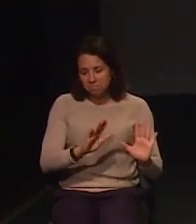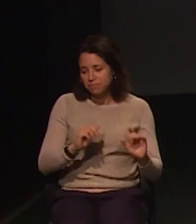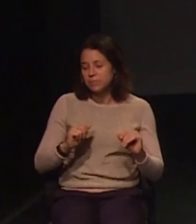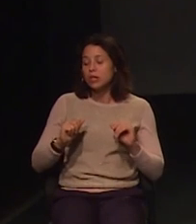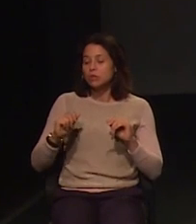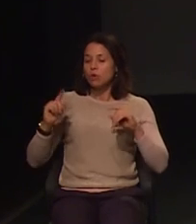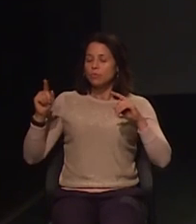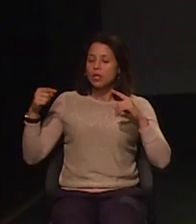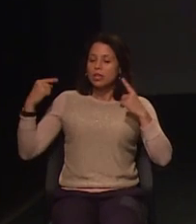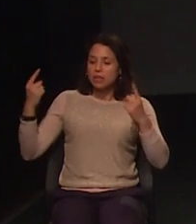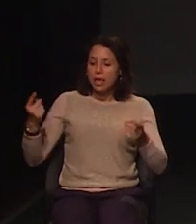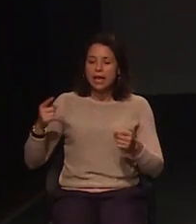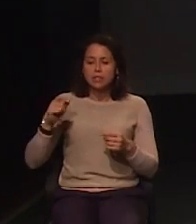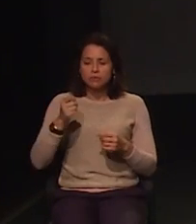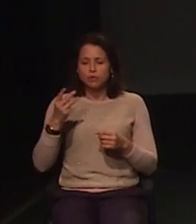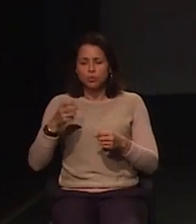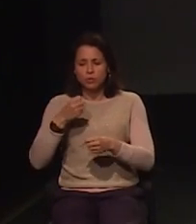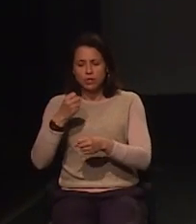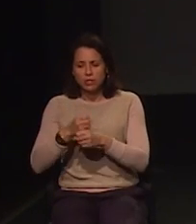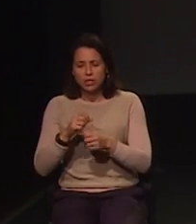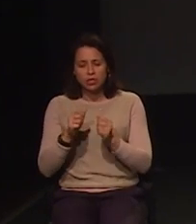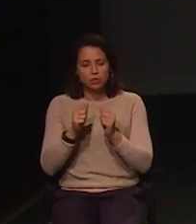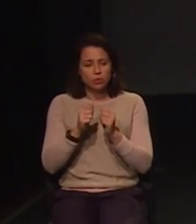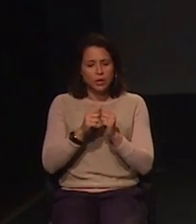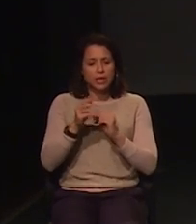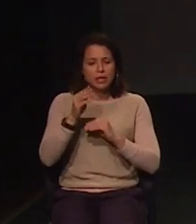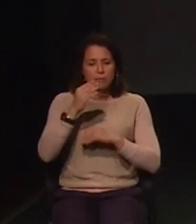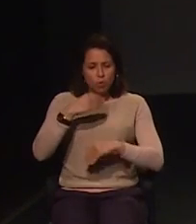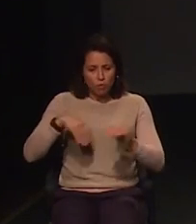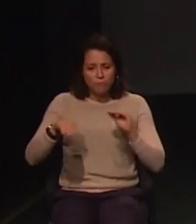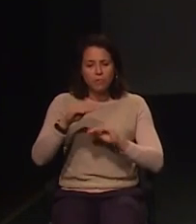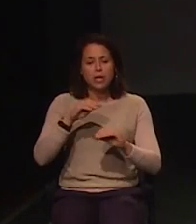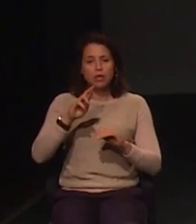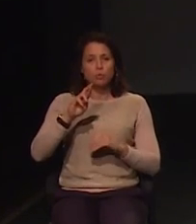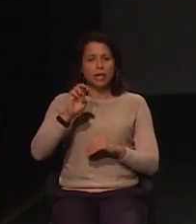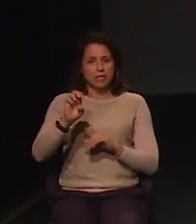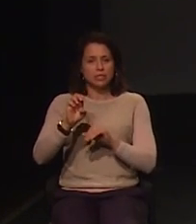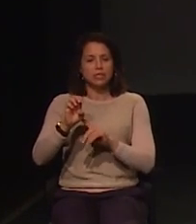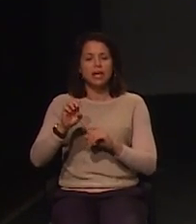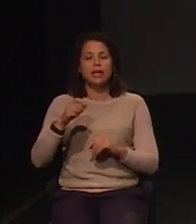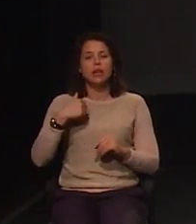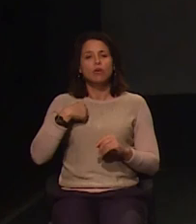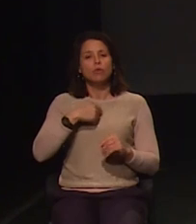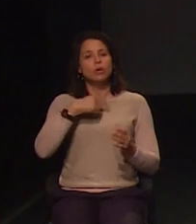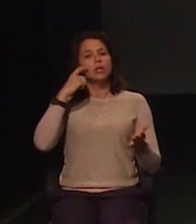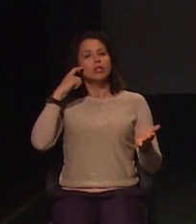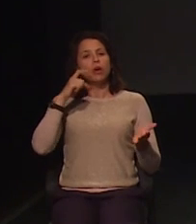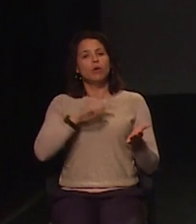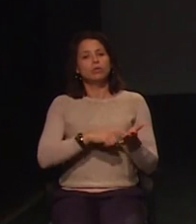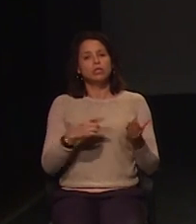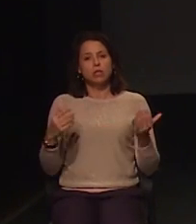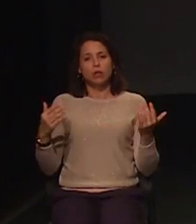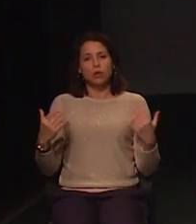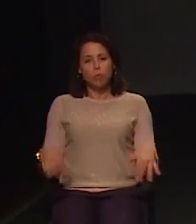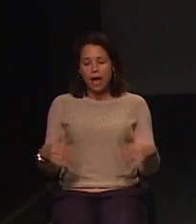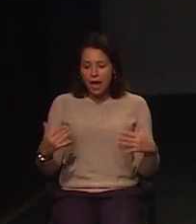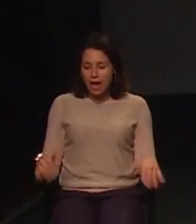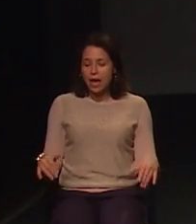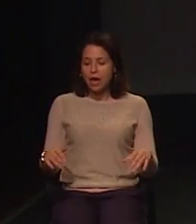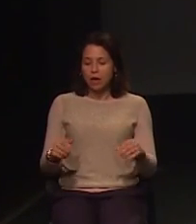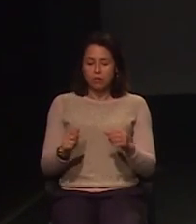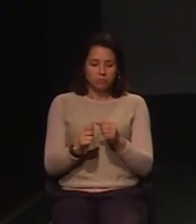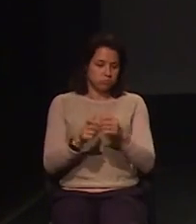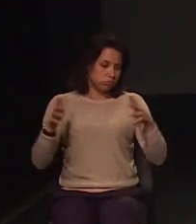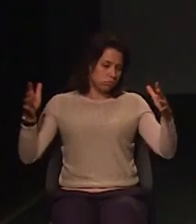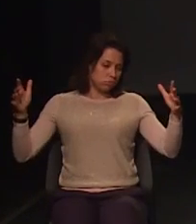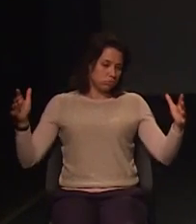know, whatever, we're noticing an incredible explosion in the kinds of artwork, the kinds of artists, the